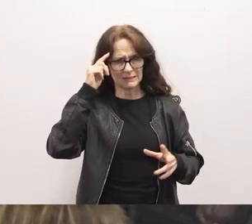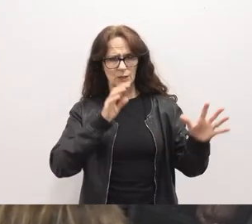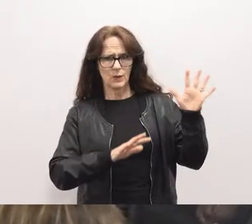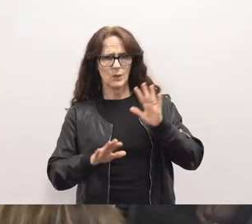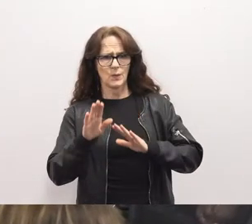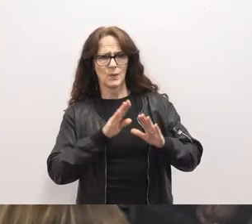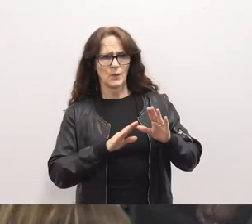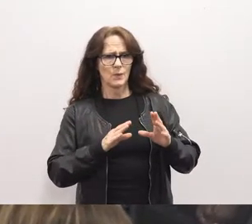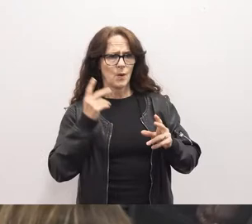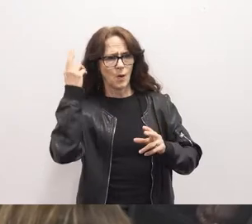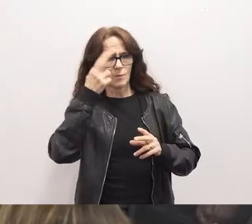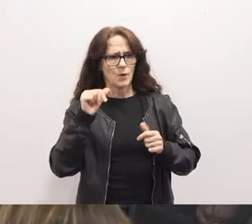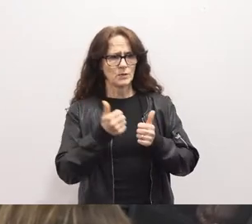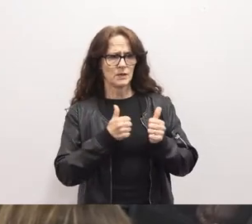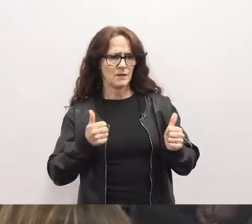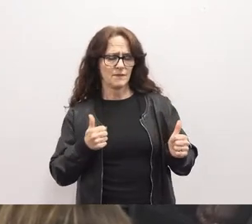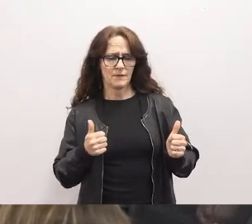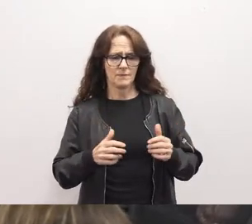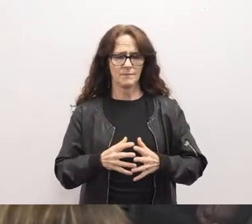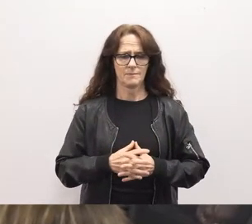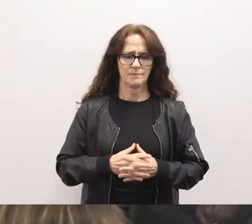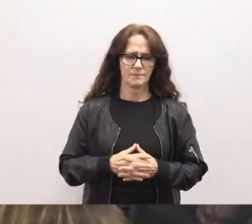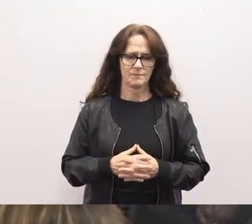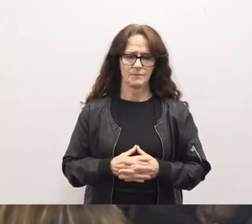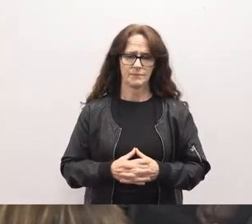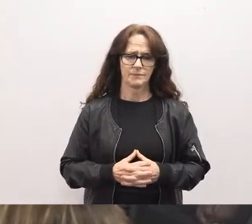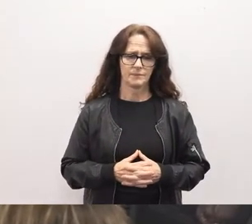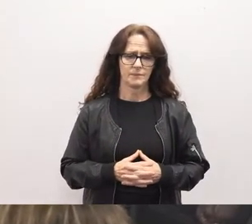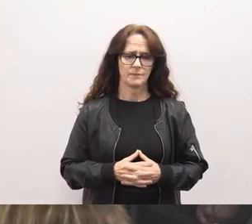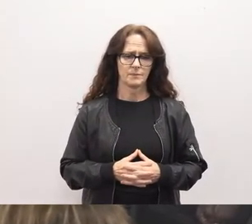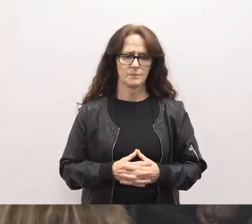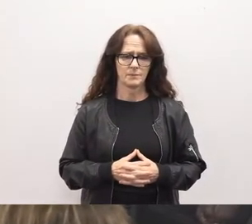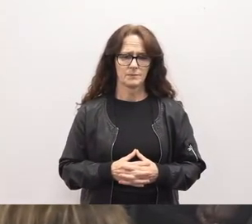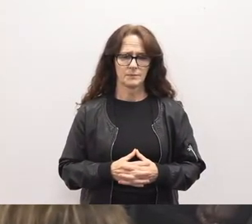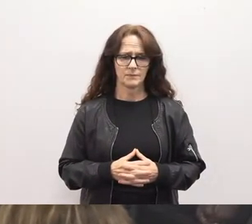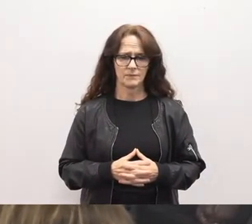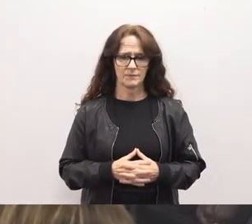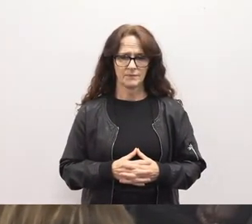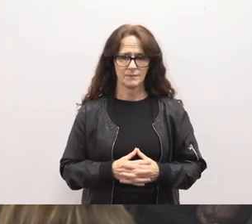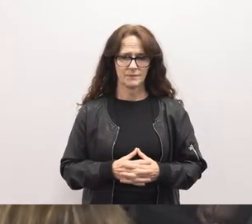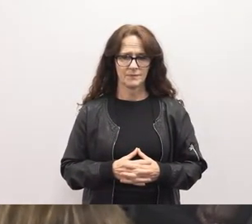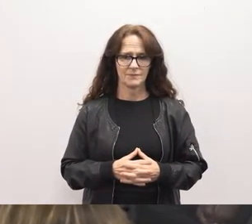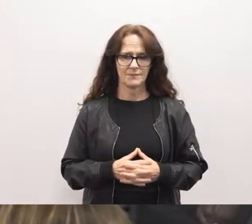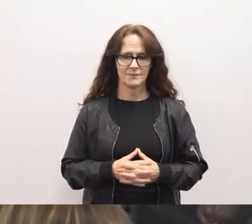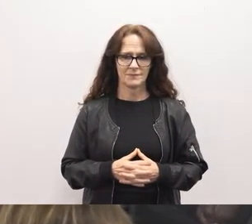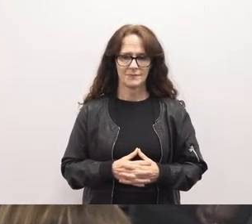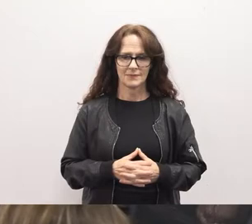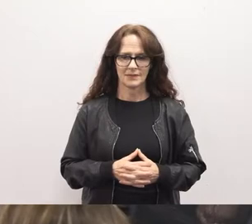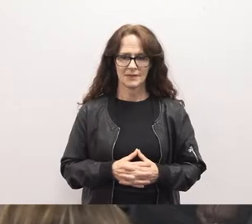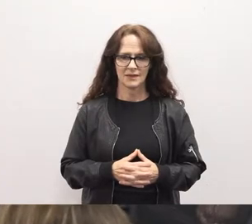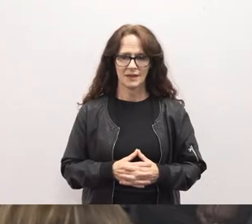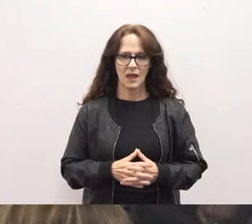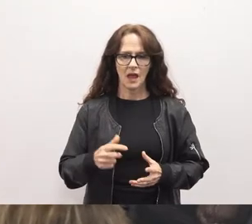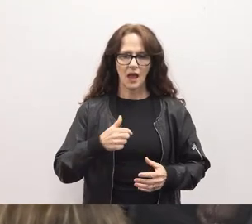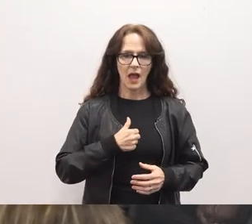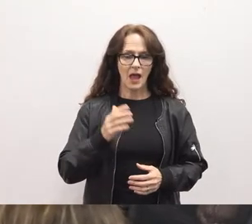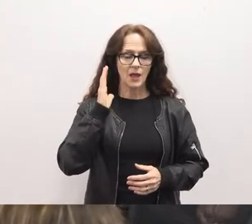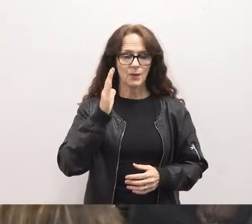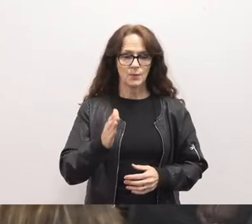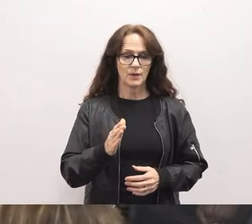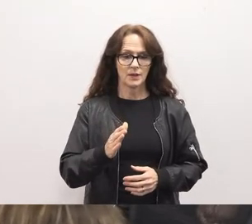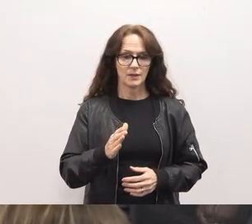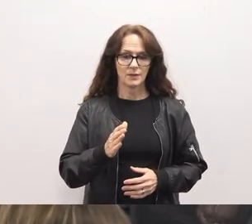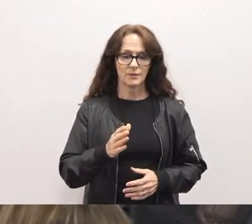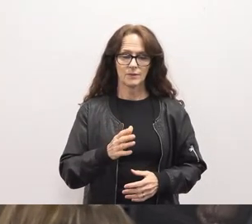or purpose of evasion. Without any mental reservation or purpose of evasion. And that I will well